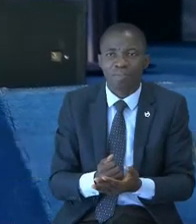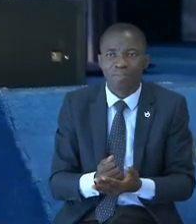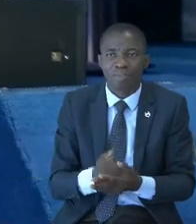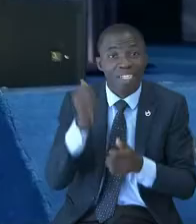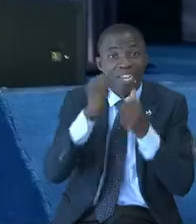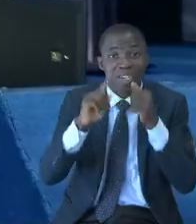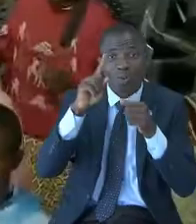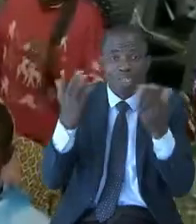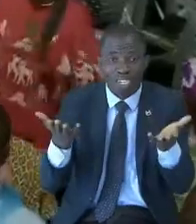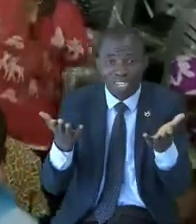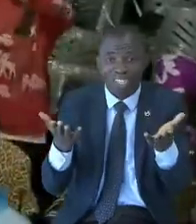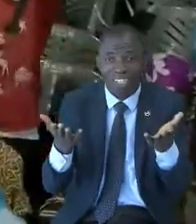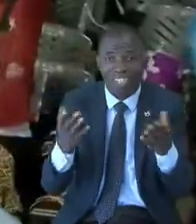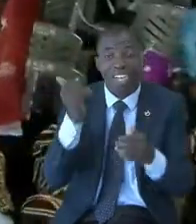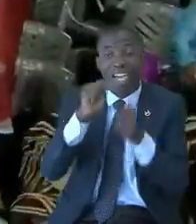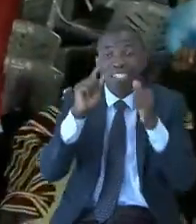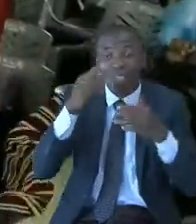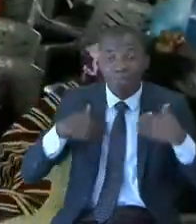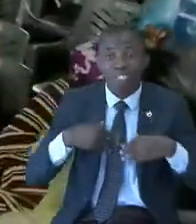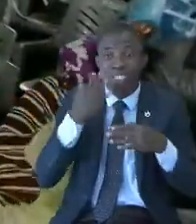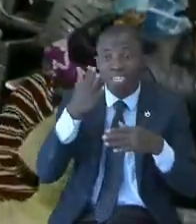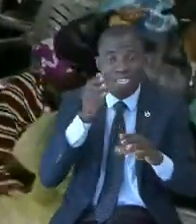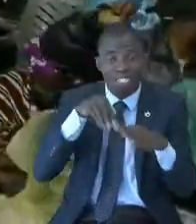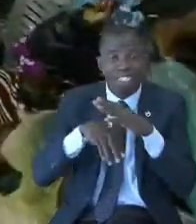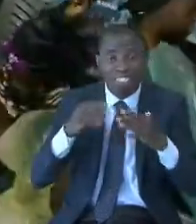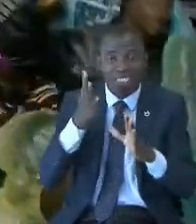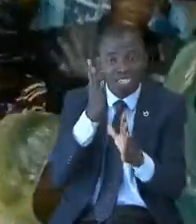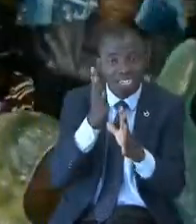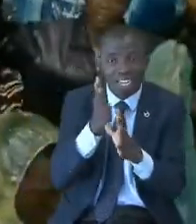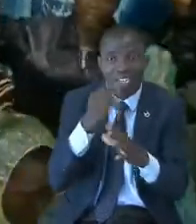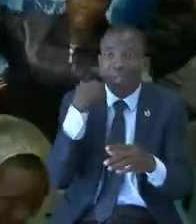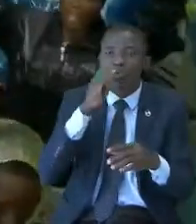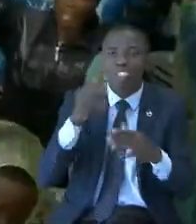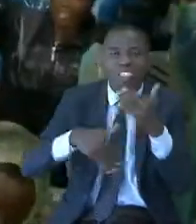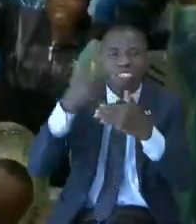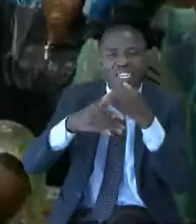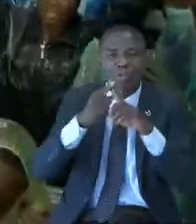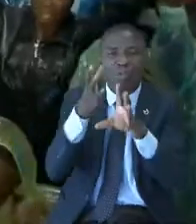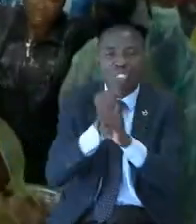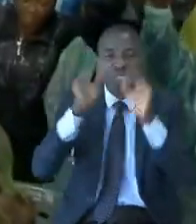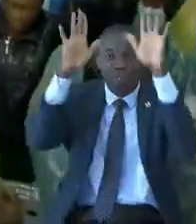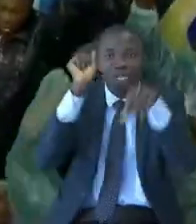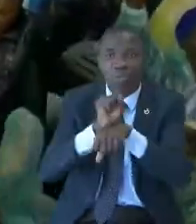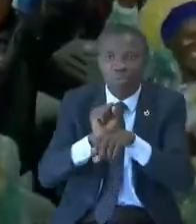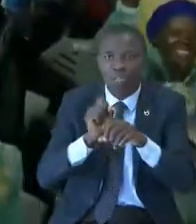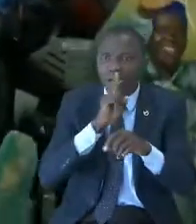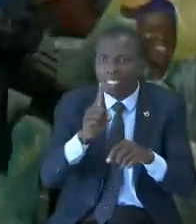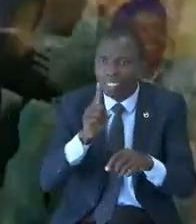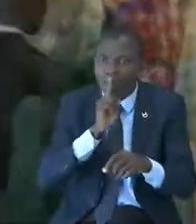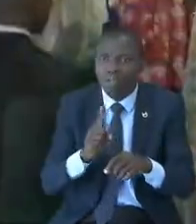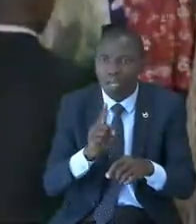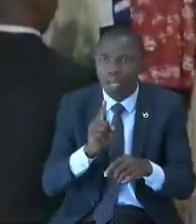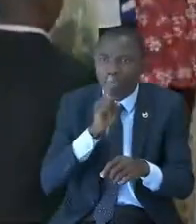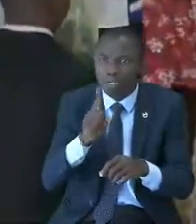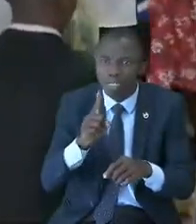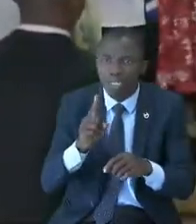Anybody on the line? Who is the next to receive miracle? Really, really, real